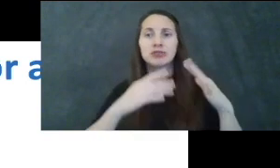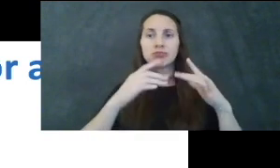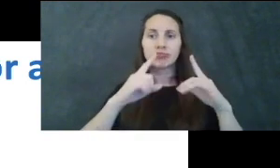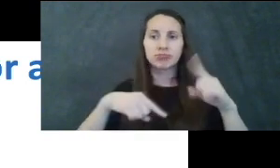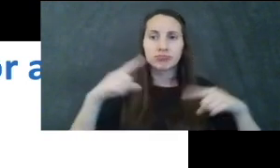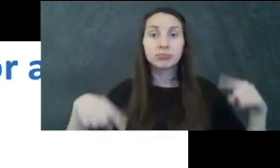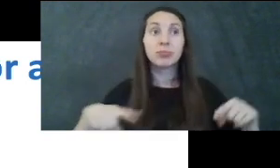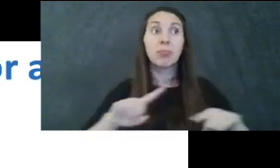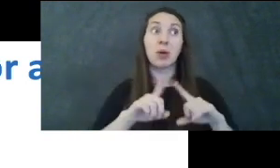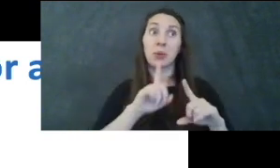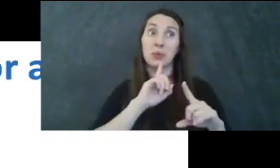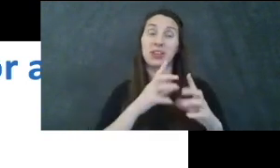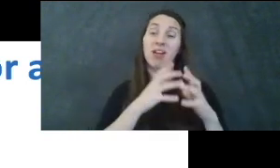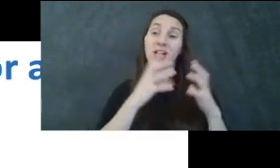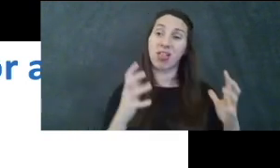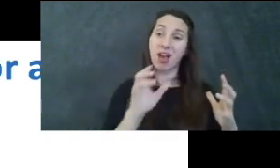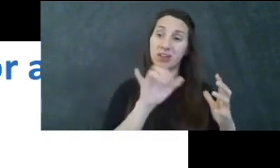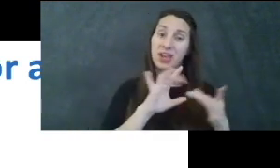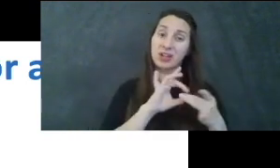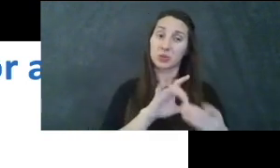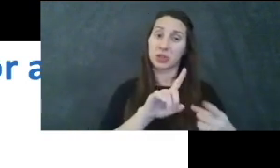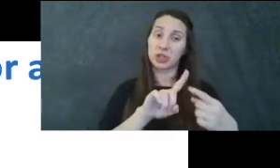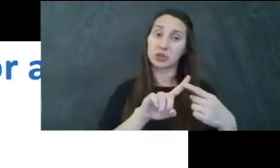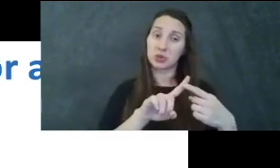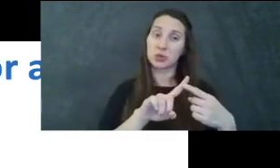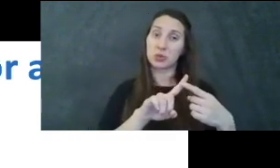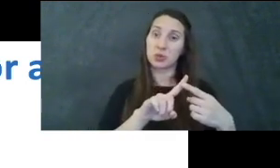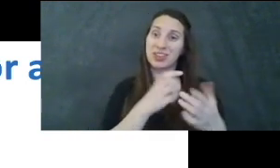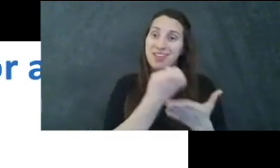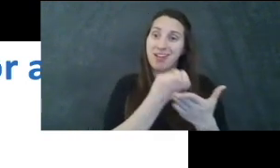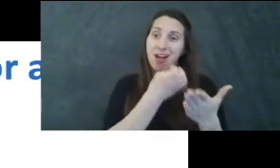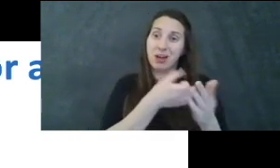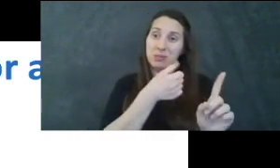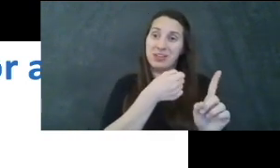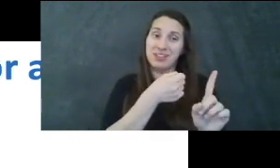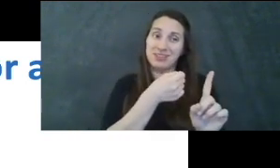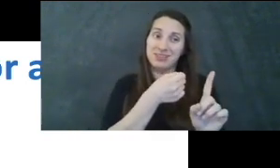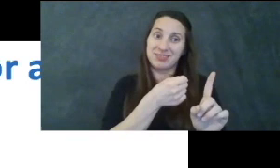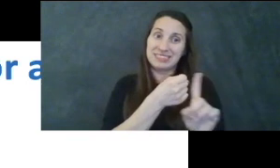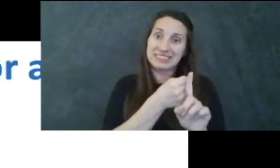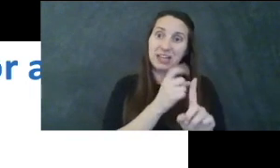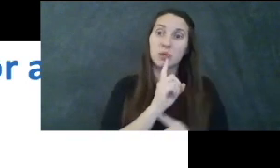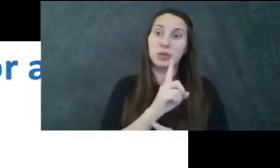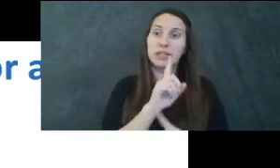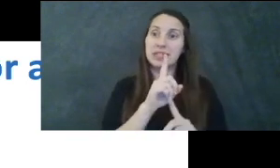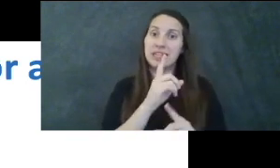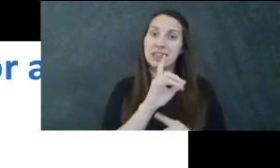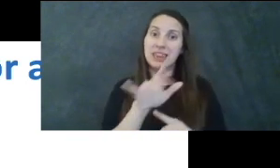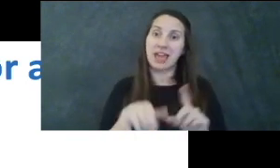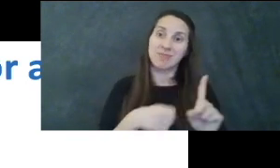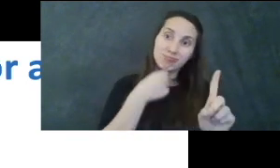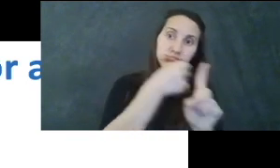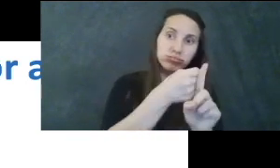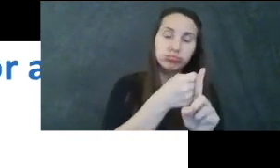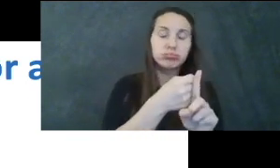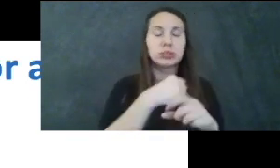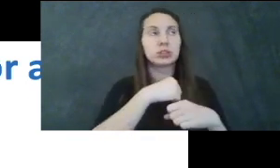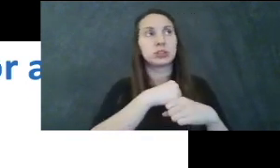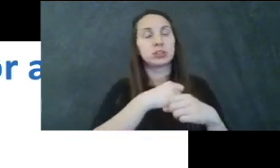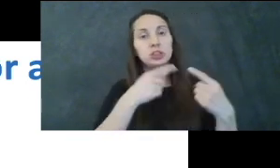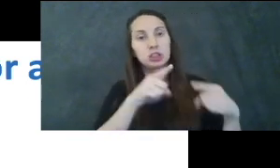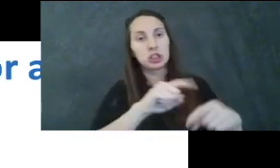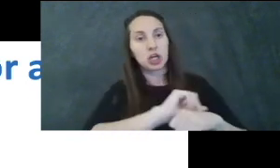hard hit people with disabilities have been in the economy in general, and also during the COVID